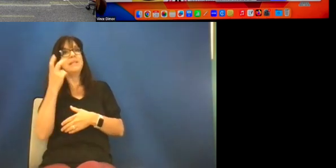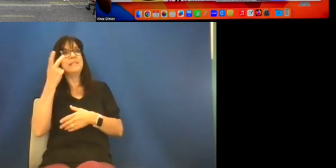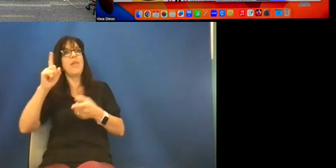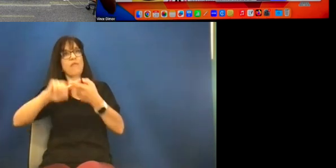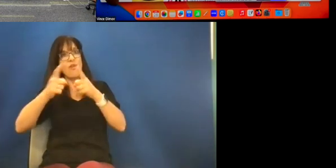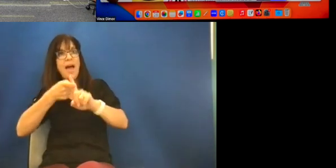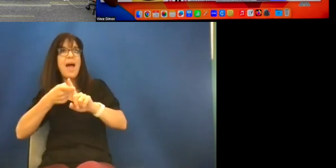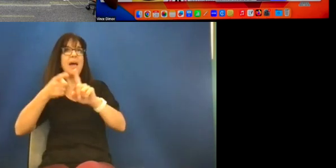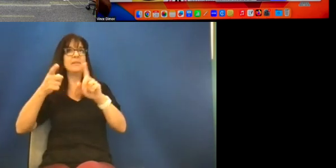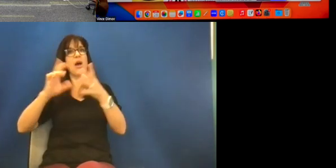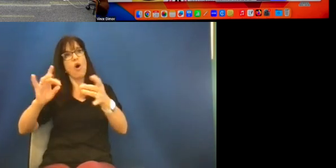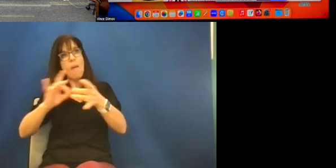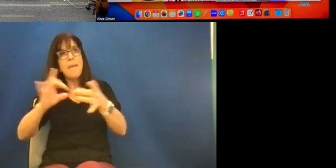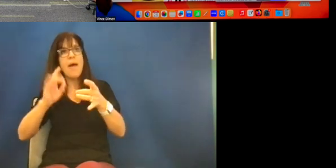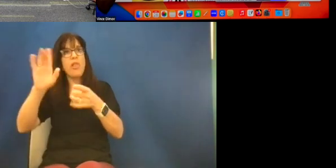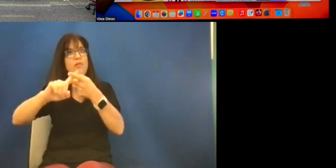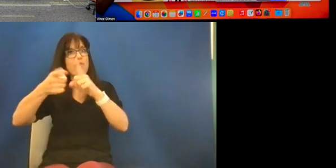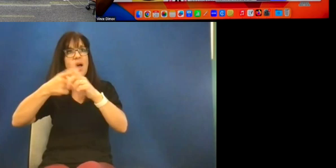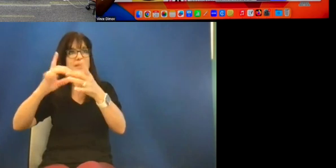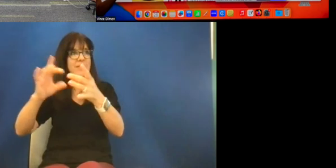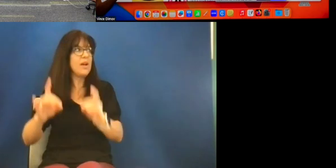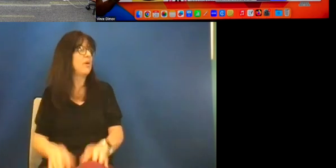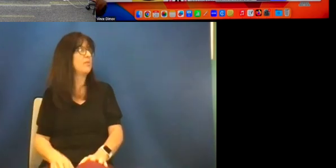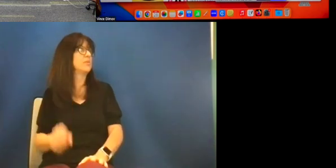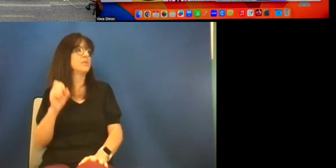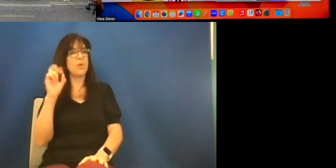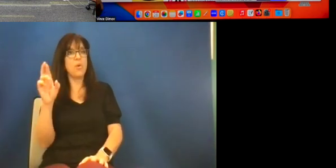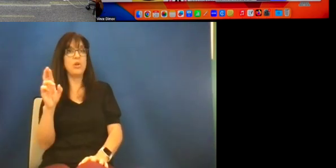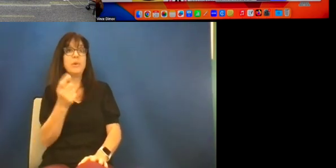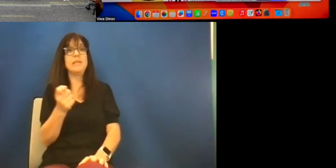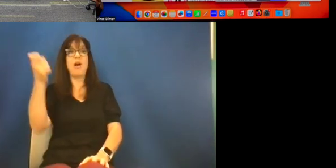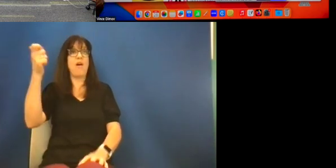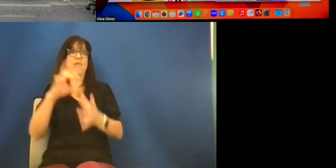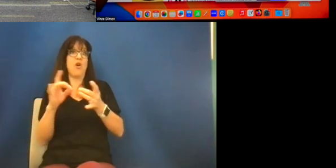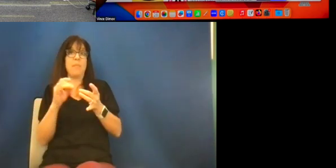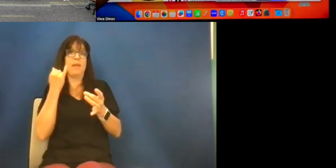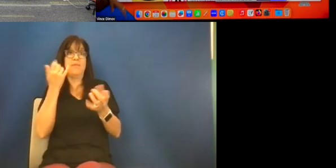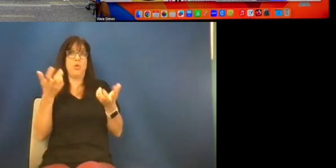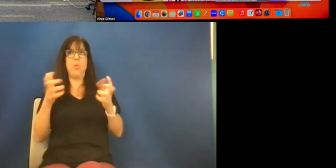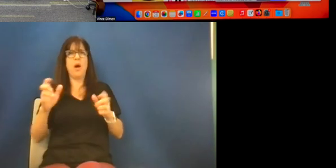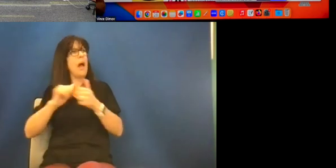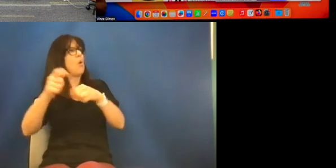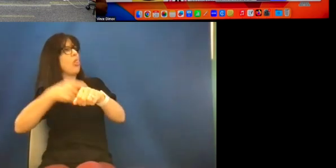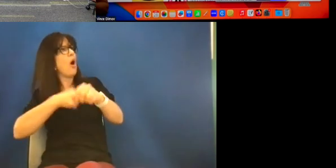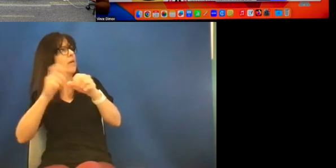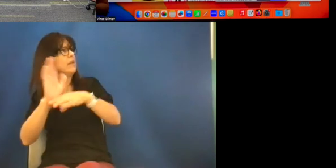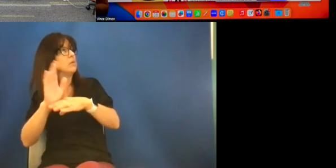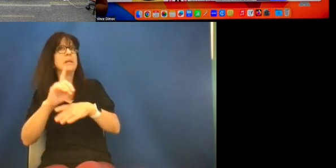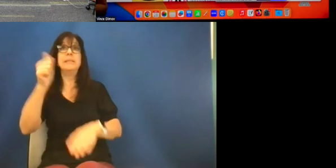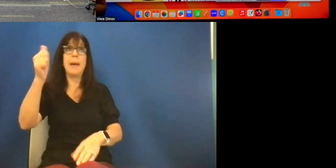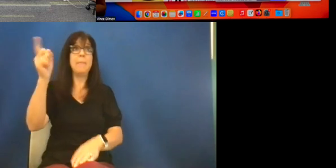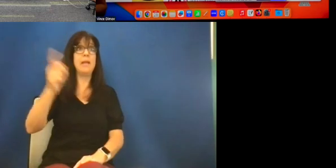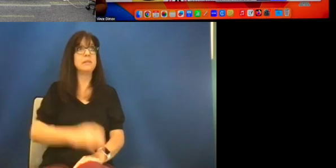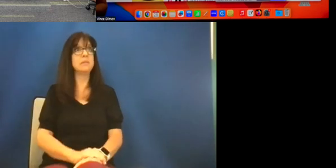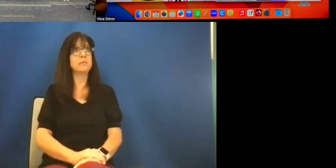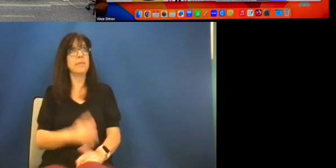like it or comment or whatever. Or you can take off the like and comment option if you don't want it. So How long can the it's super cool. 10 minutes. So it